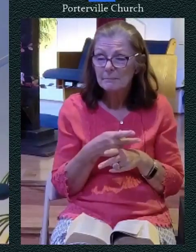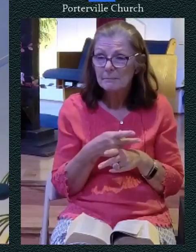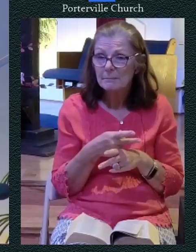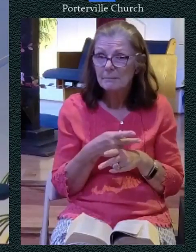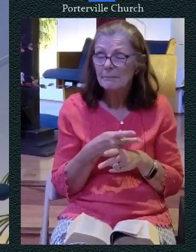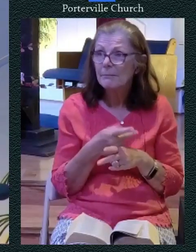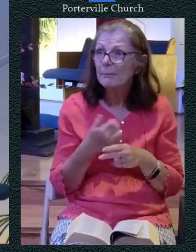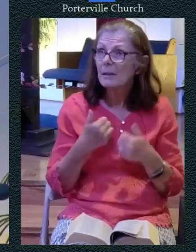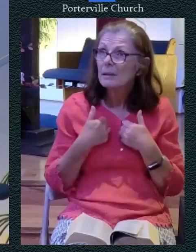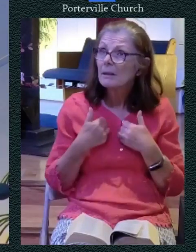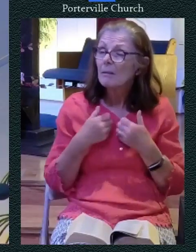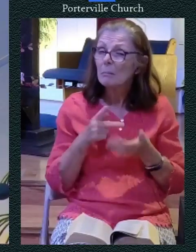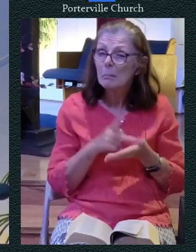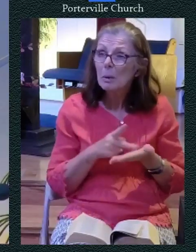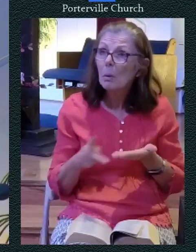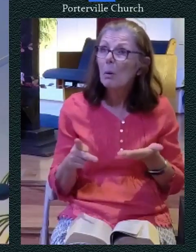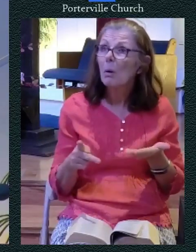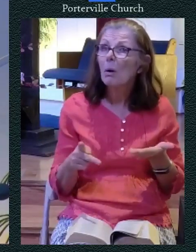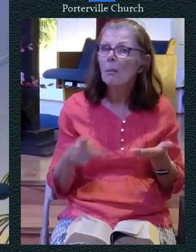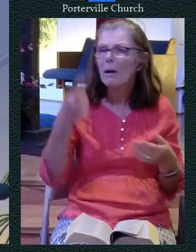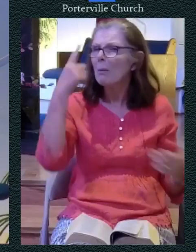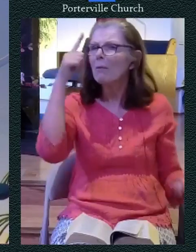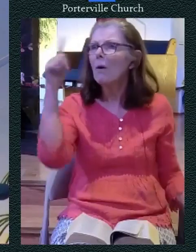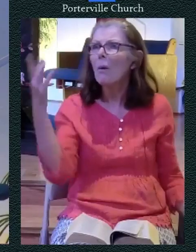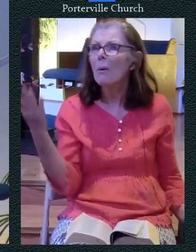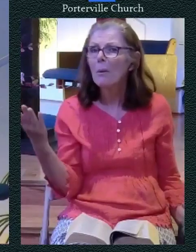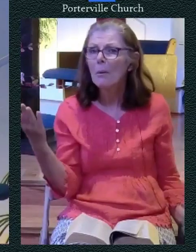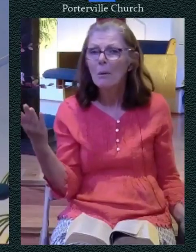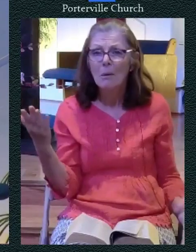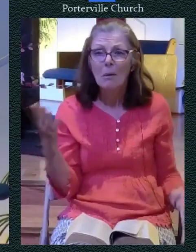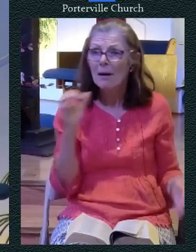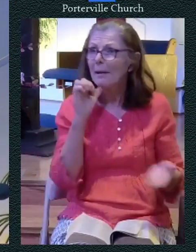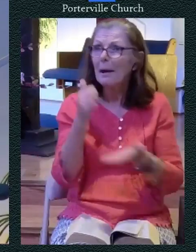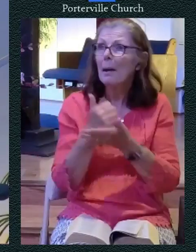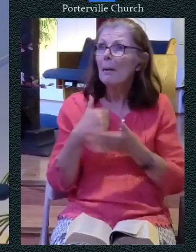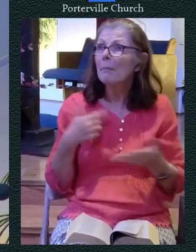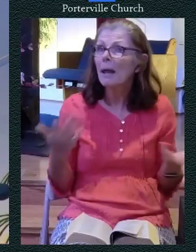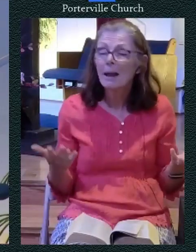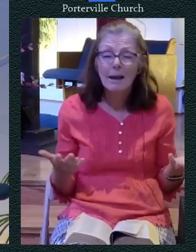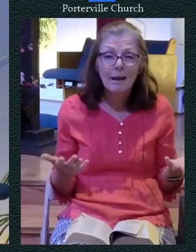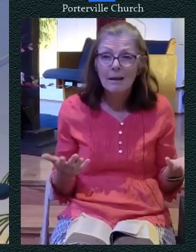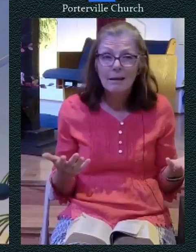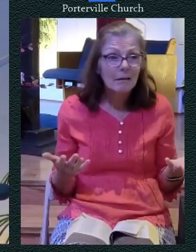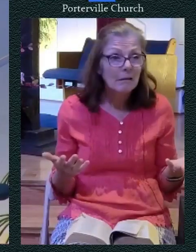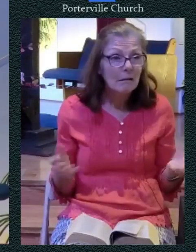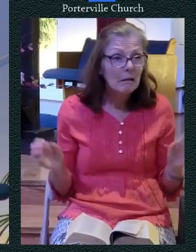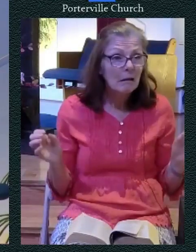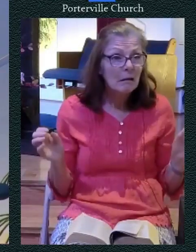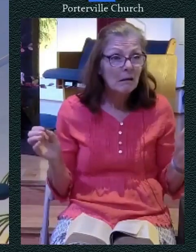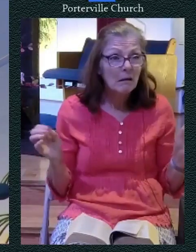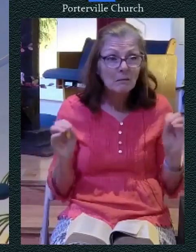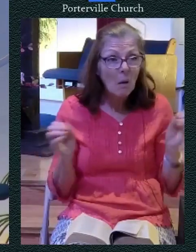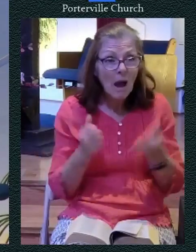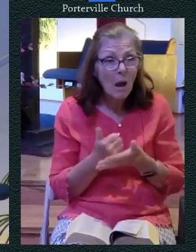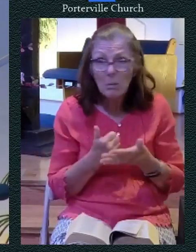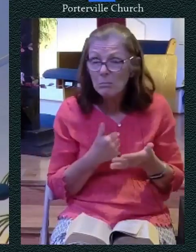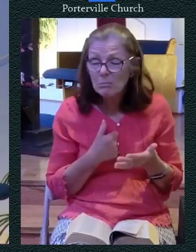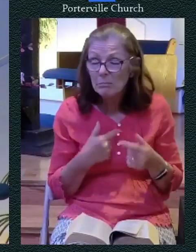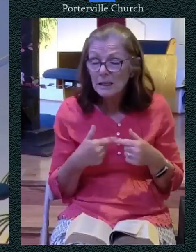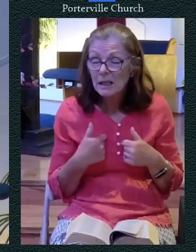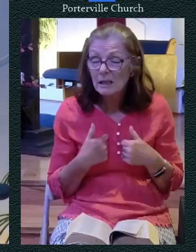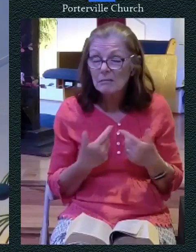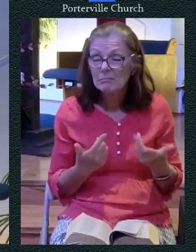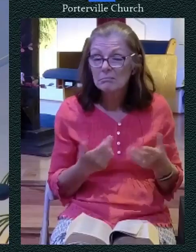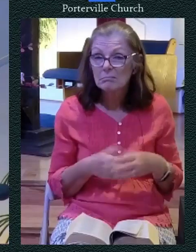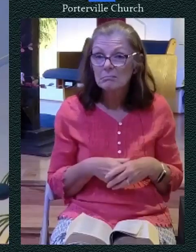myself pure in vain. It hasn't done me any good, nor has it done anybody else any good. He's worn